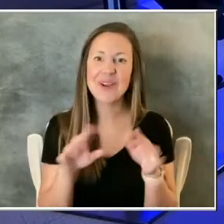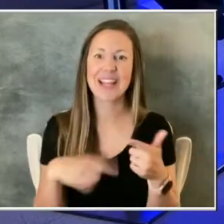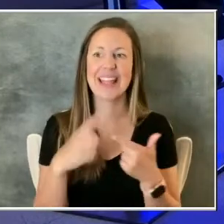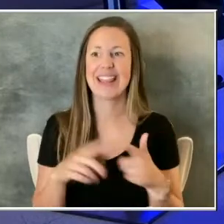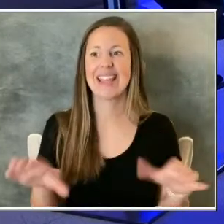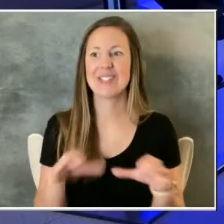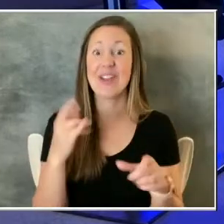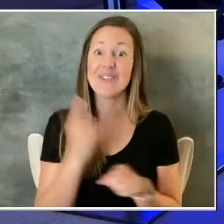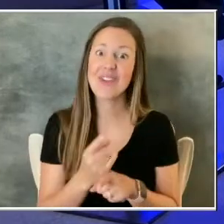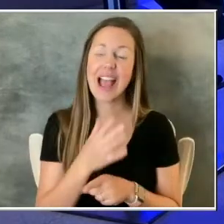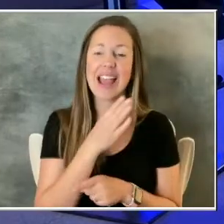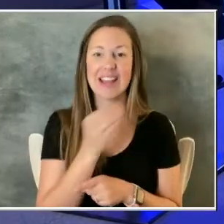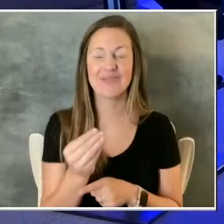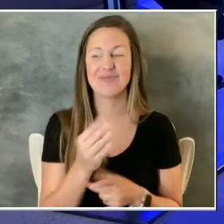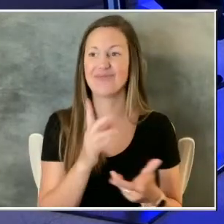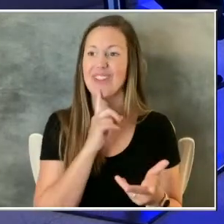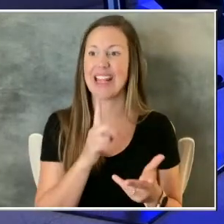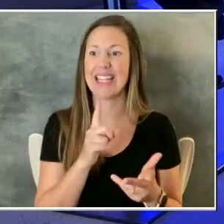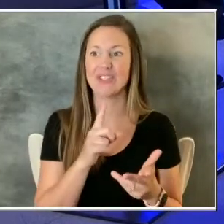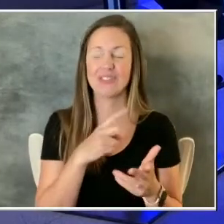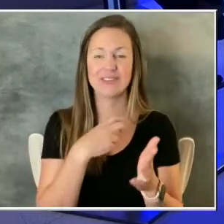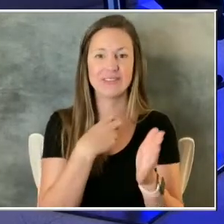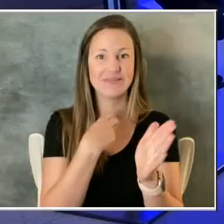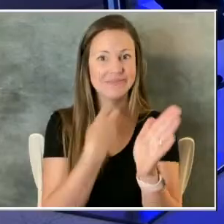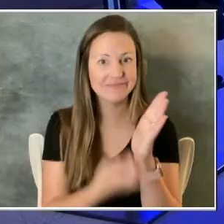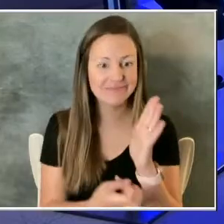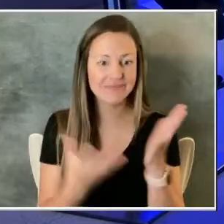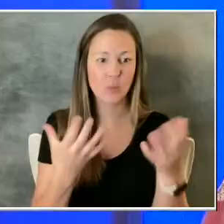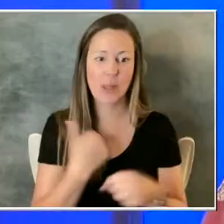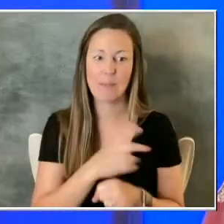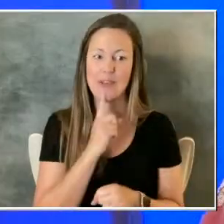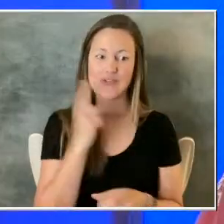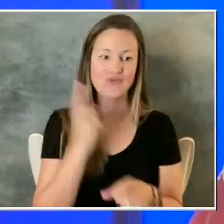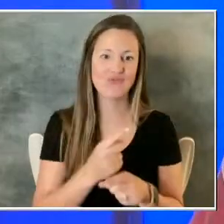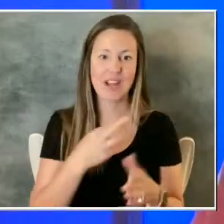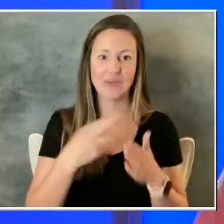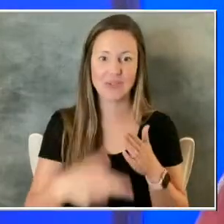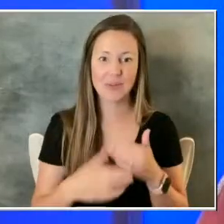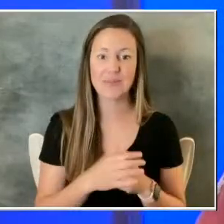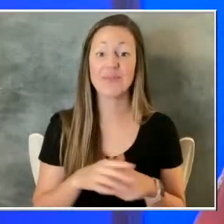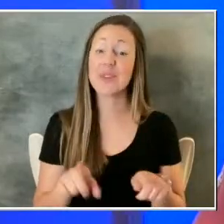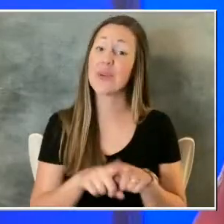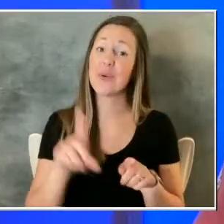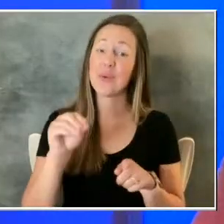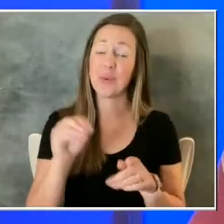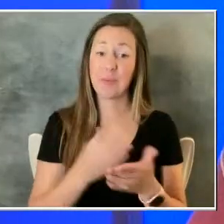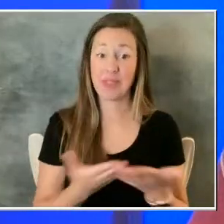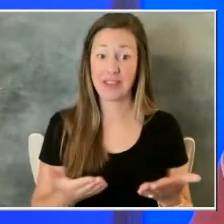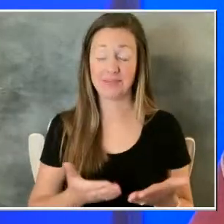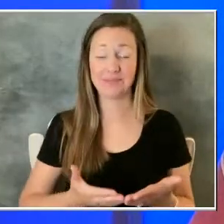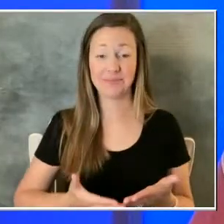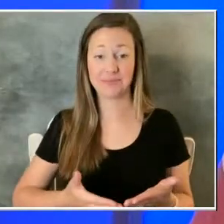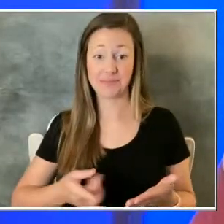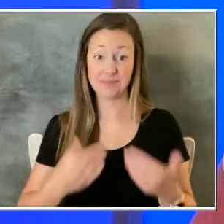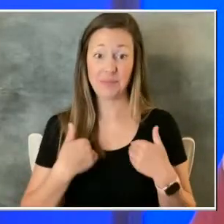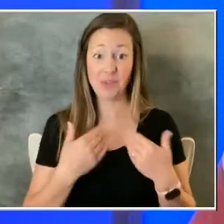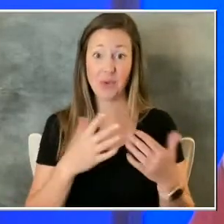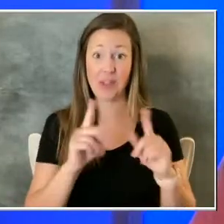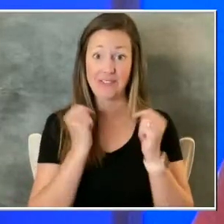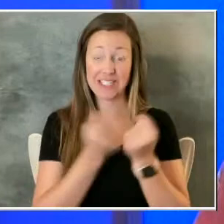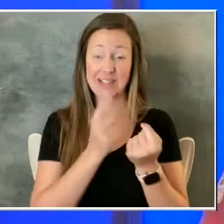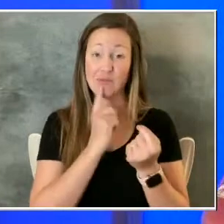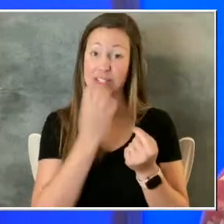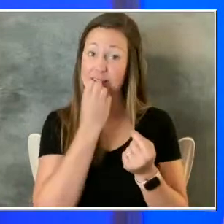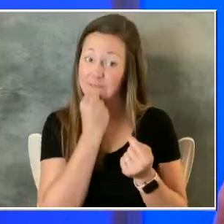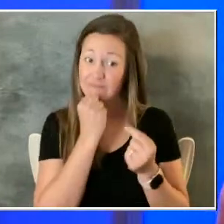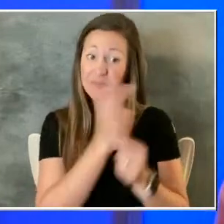in and wanting to get the best result. I'd like to say one thing is that when you have a team like this that really cares about their patients, and